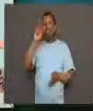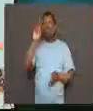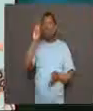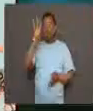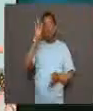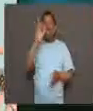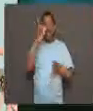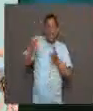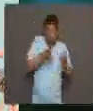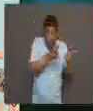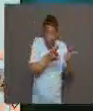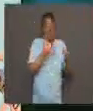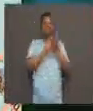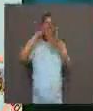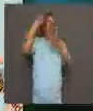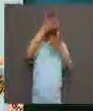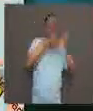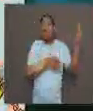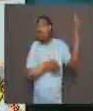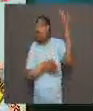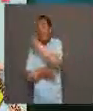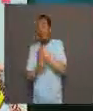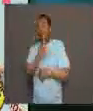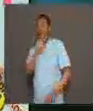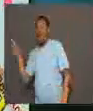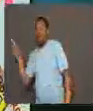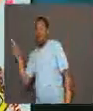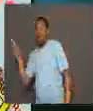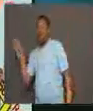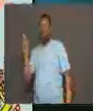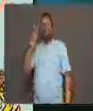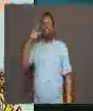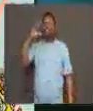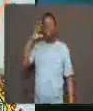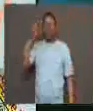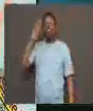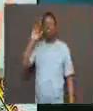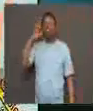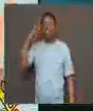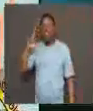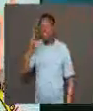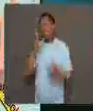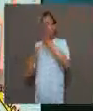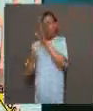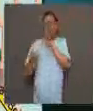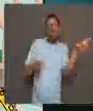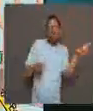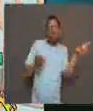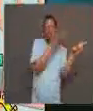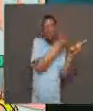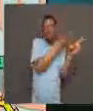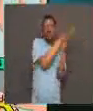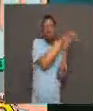Damtu Avenue. Then turn right on Churchill and